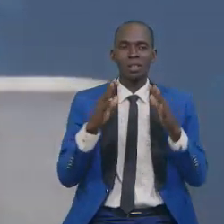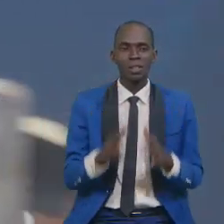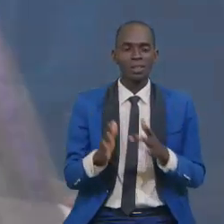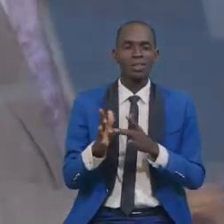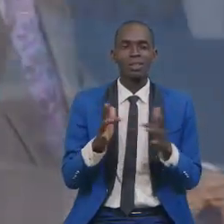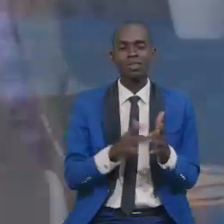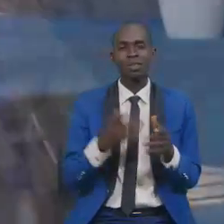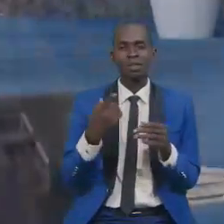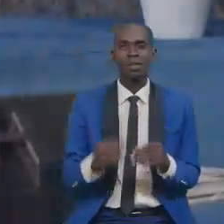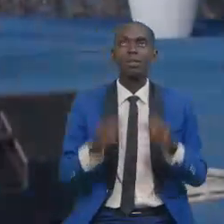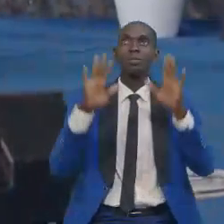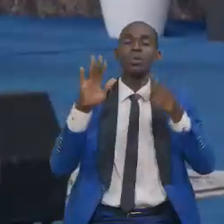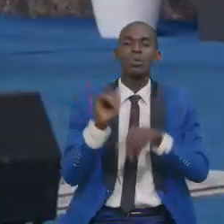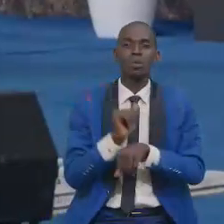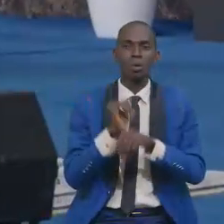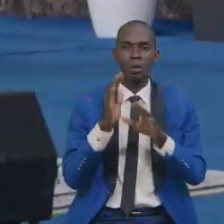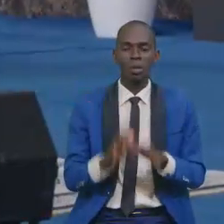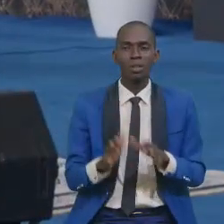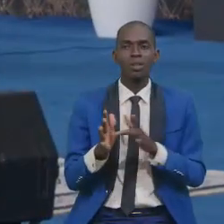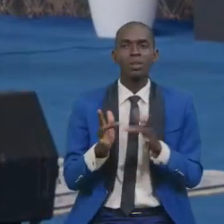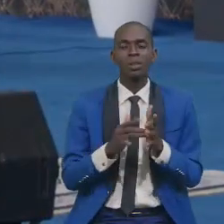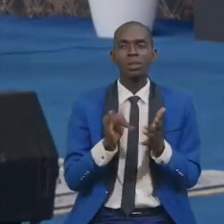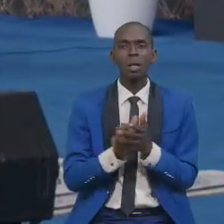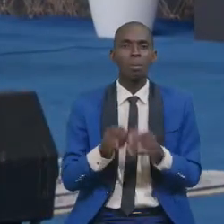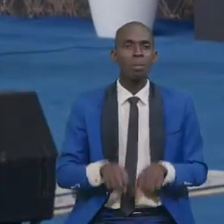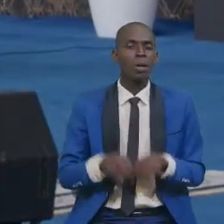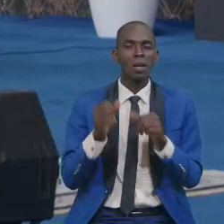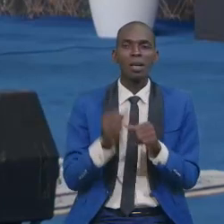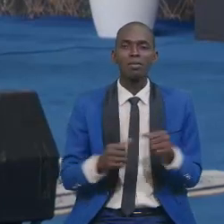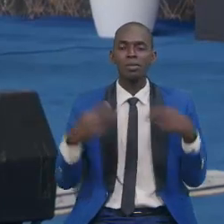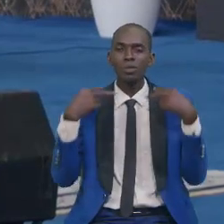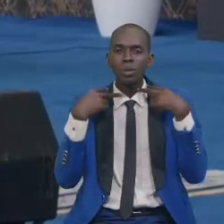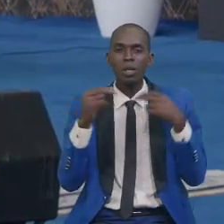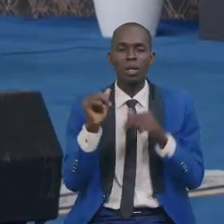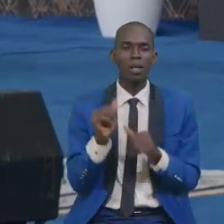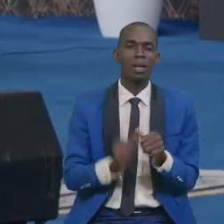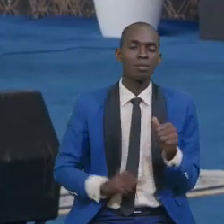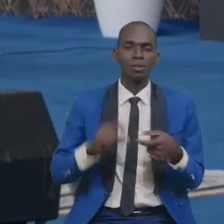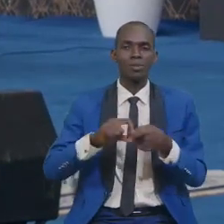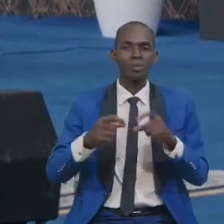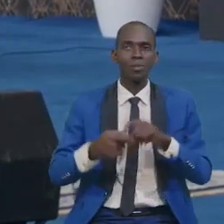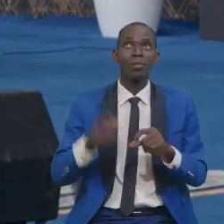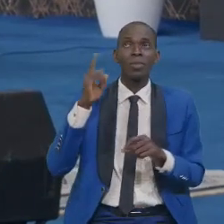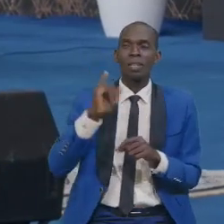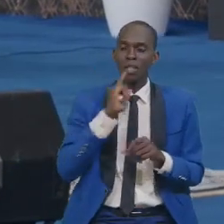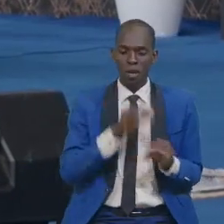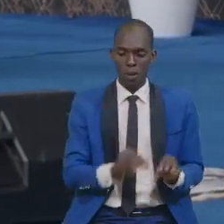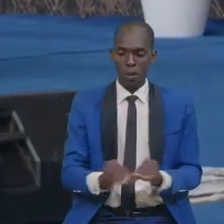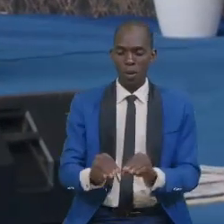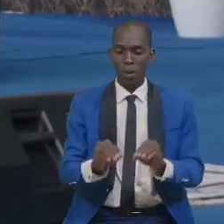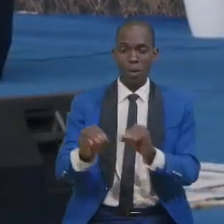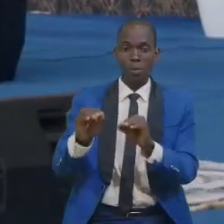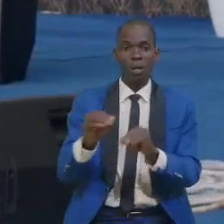is Jesus breaks every yoke and breaks is passing by and I'm here